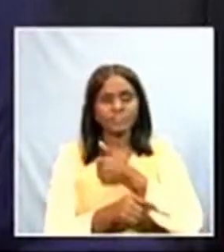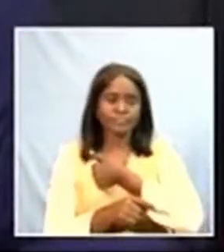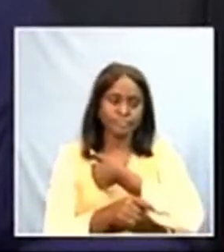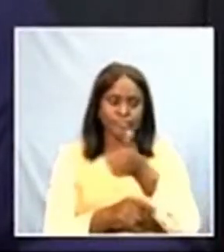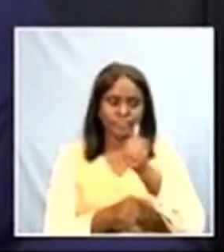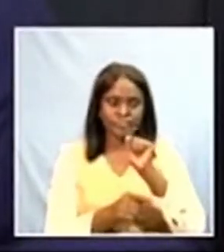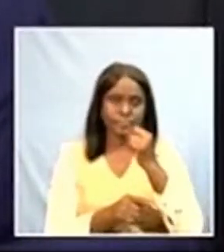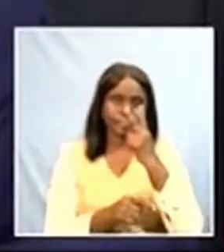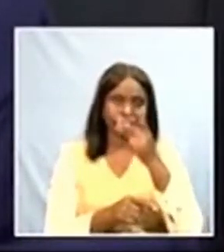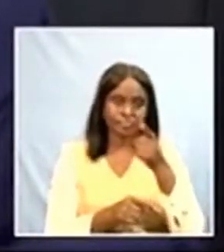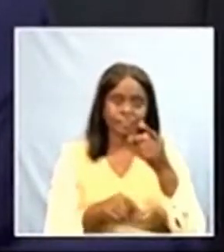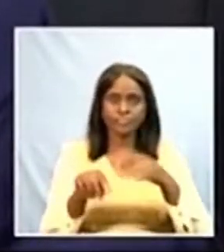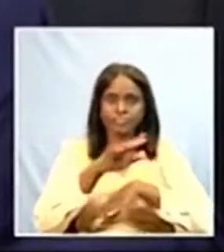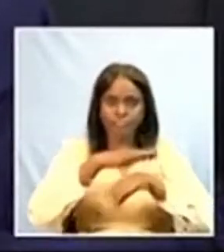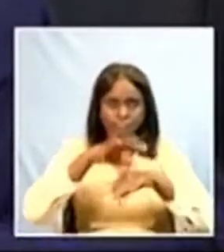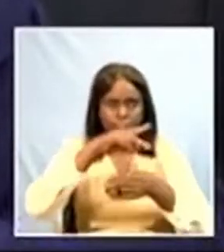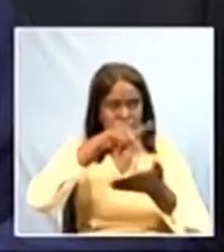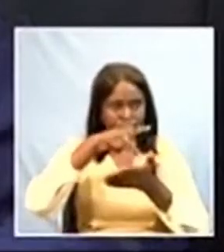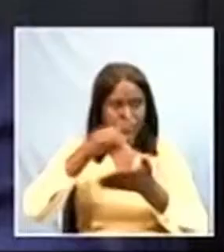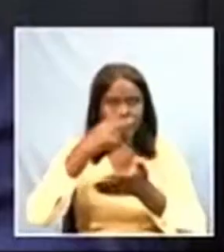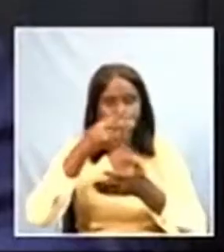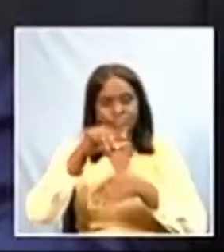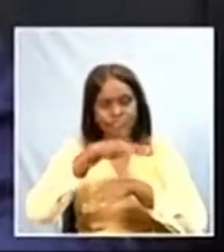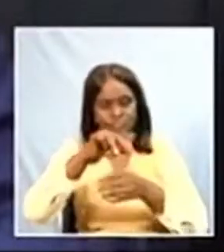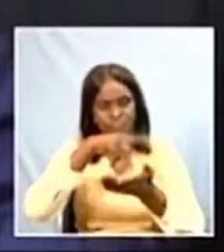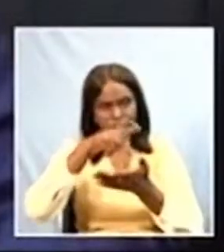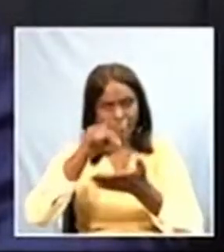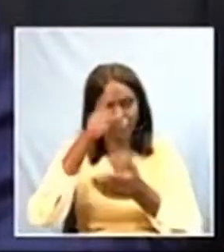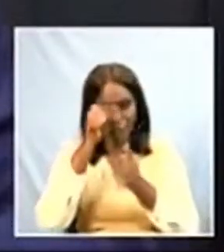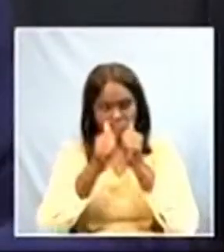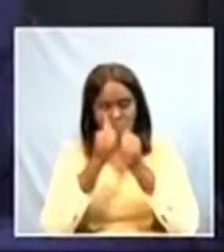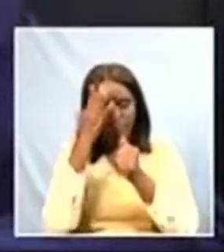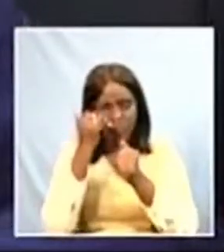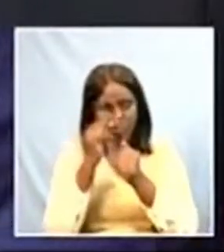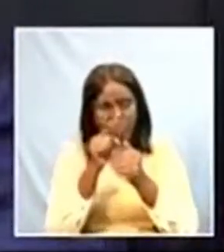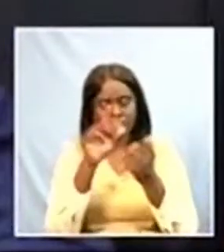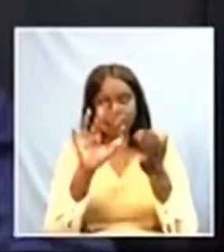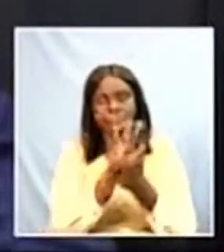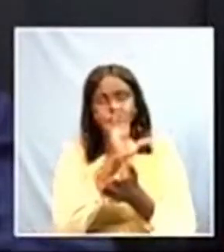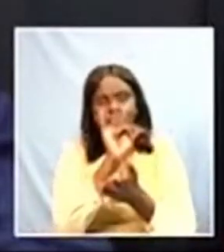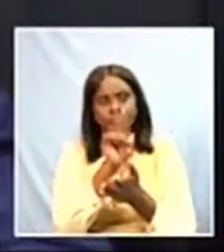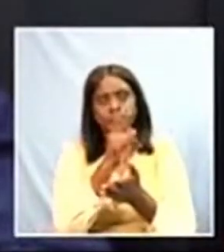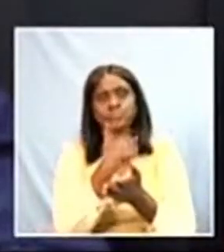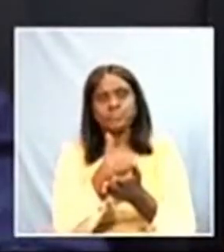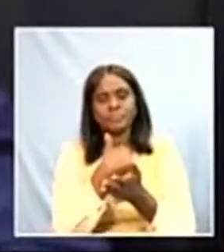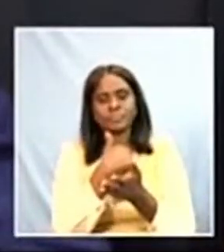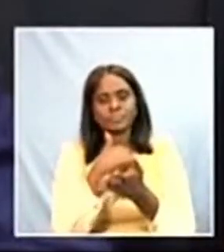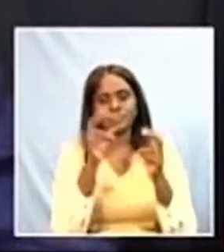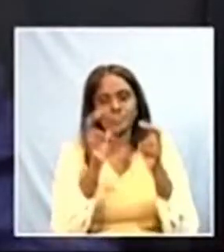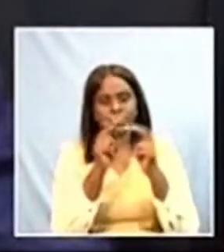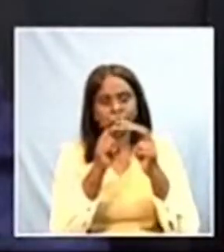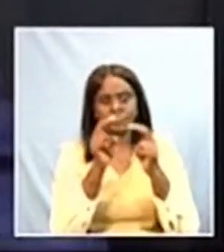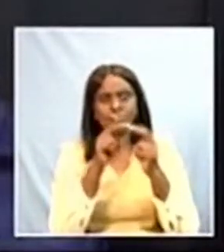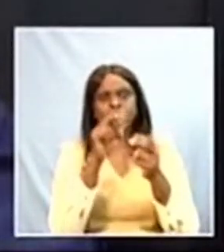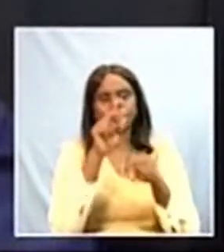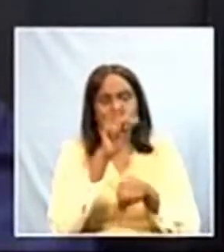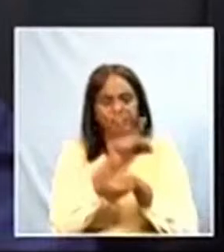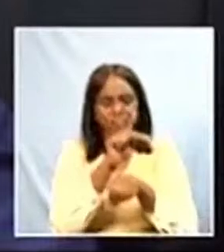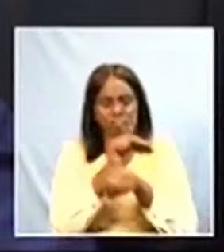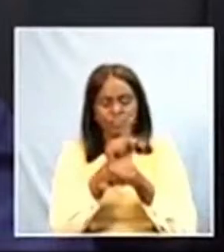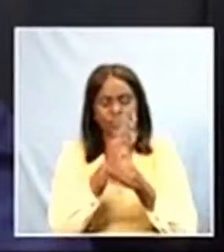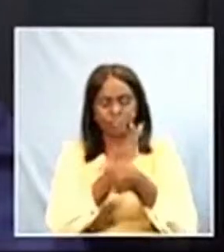We can see the overpayment because on page 8 you have the contract sum,